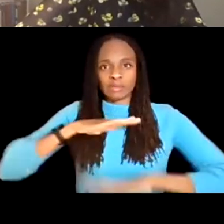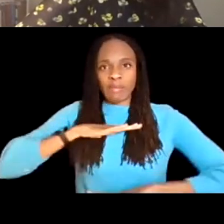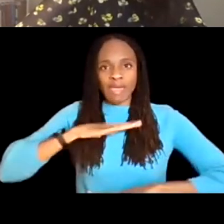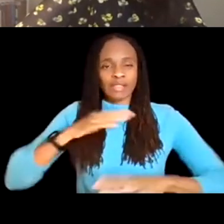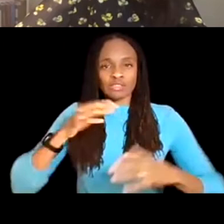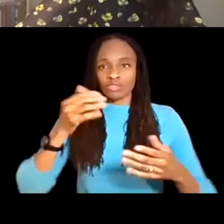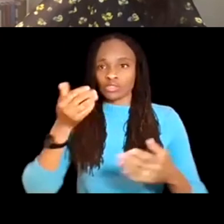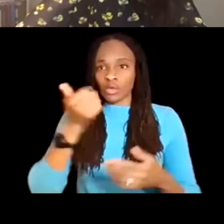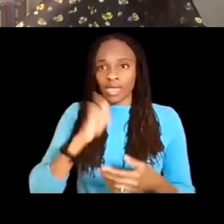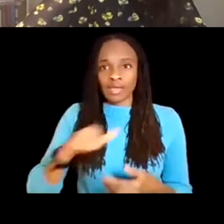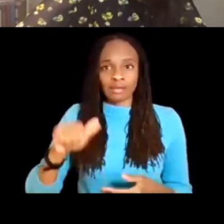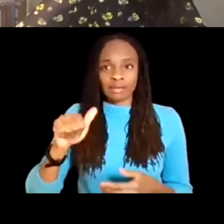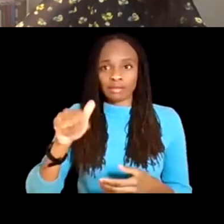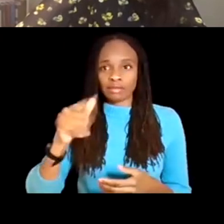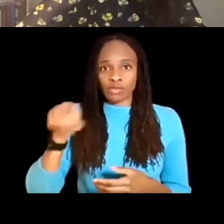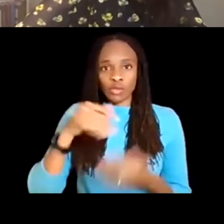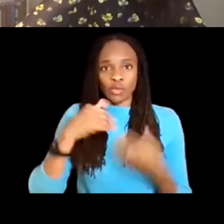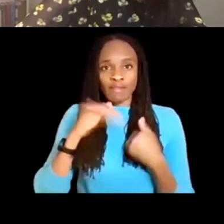particular projects?